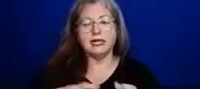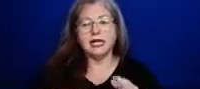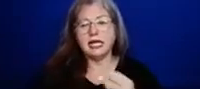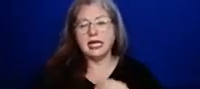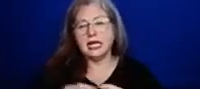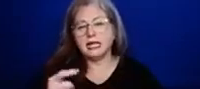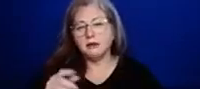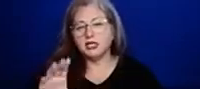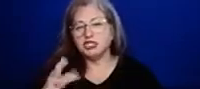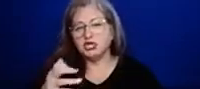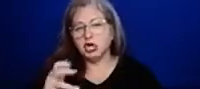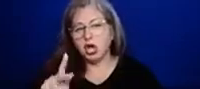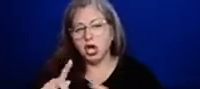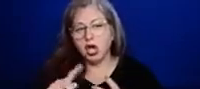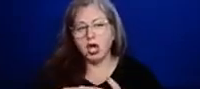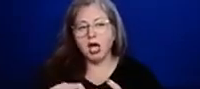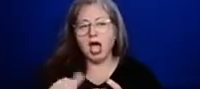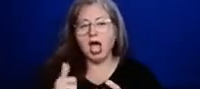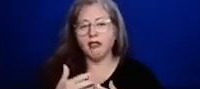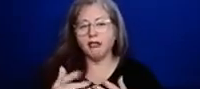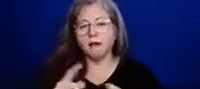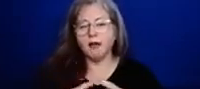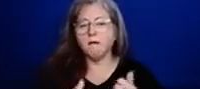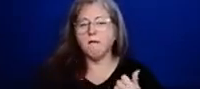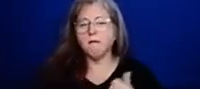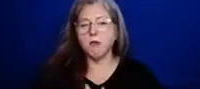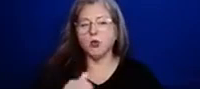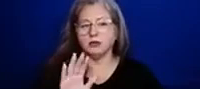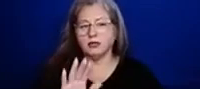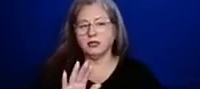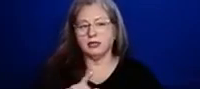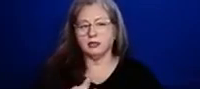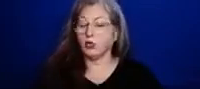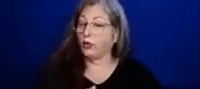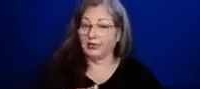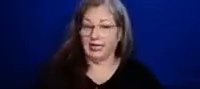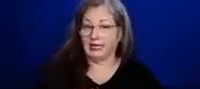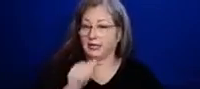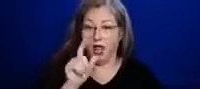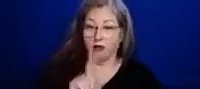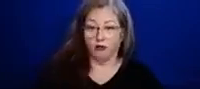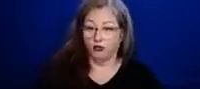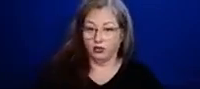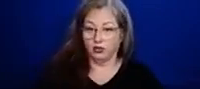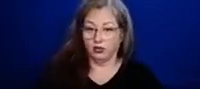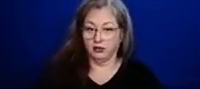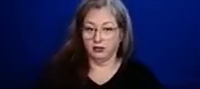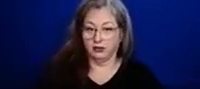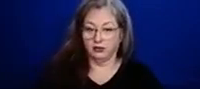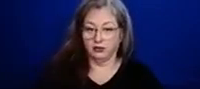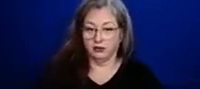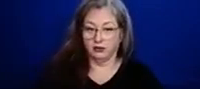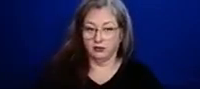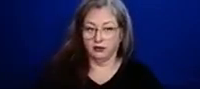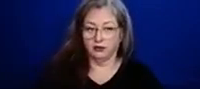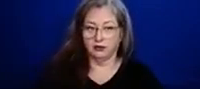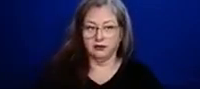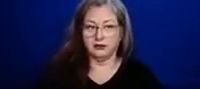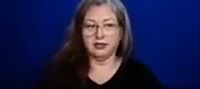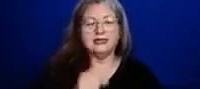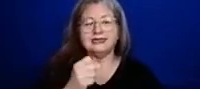little chalk and many other things, but that's mainly. But so this one is not printed? A